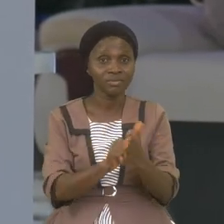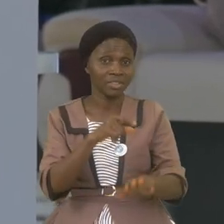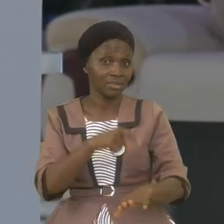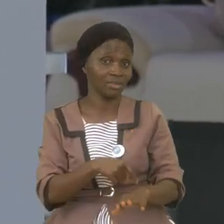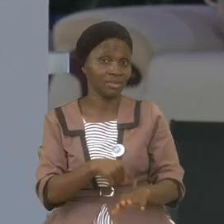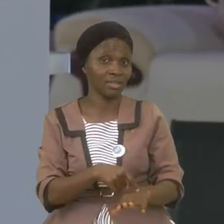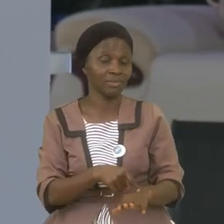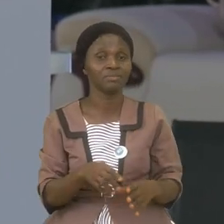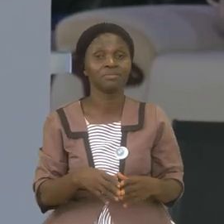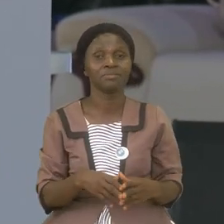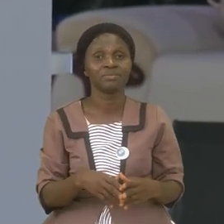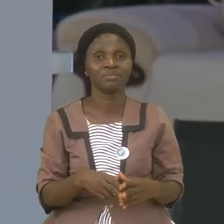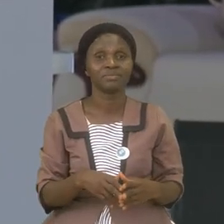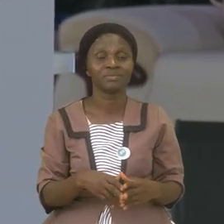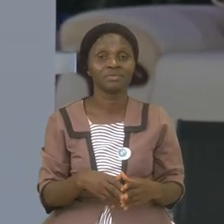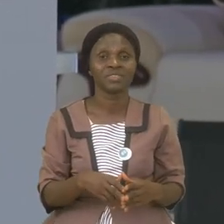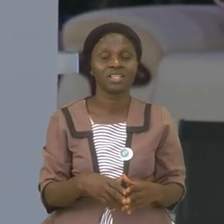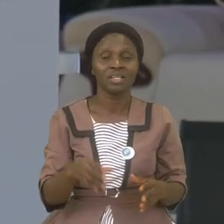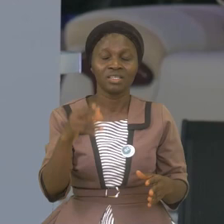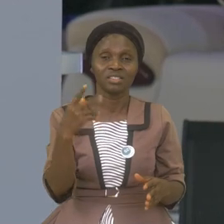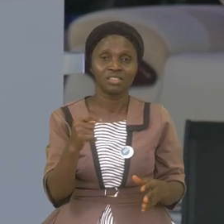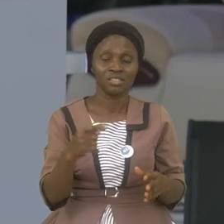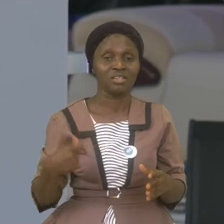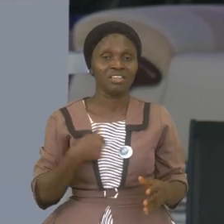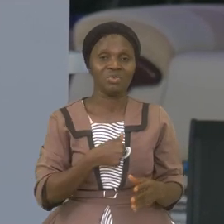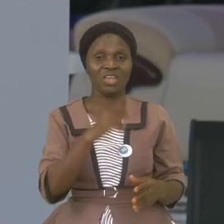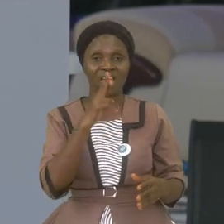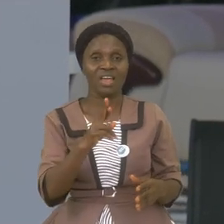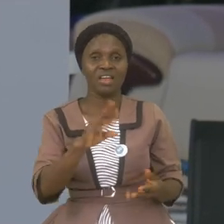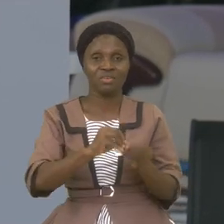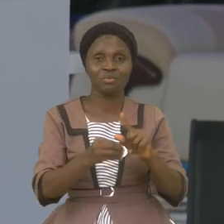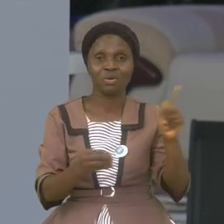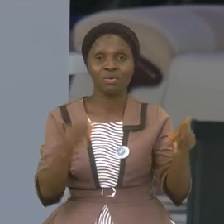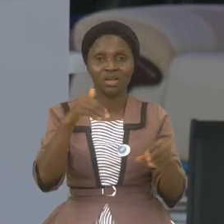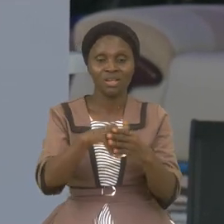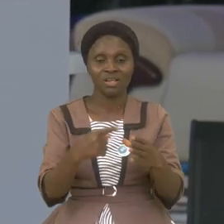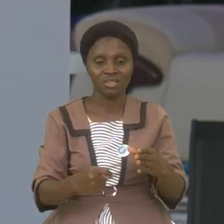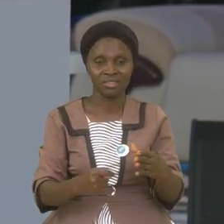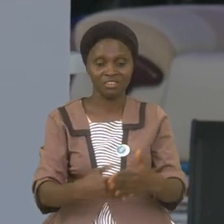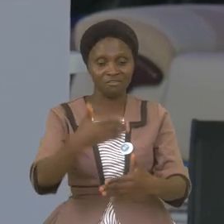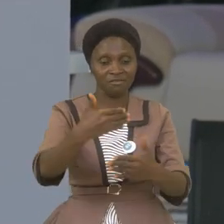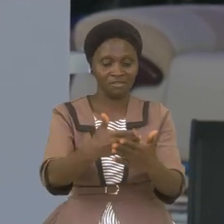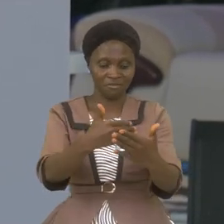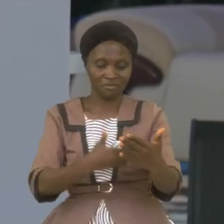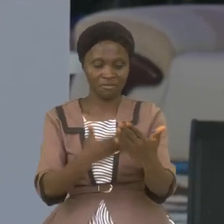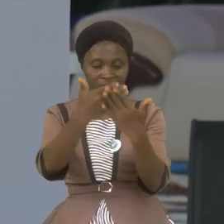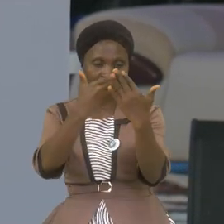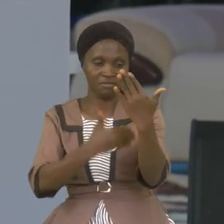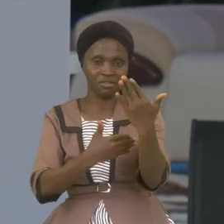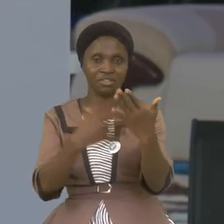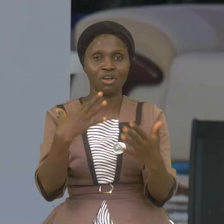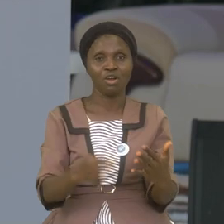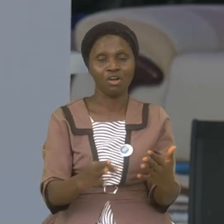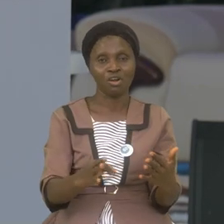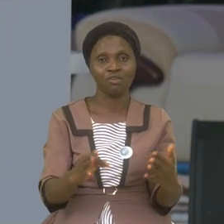of science, in the forefront of medicine, in the forefront of archaeology, in the forefront of engineering. And